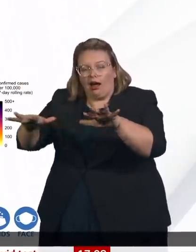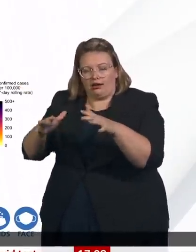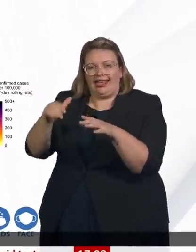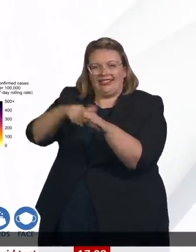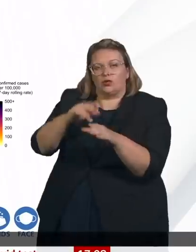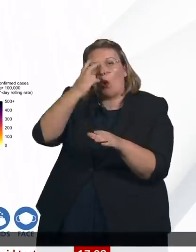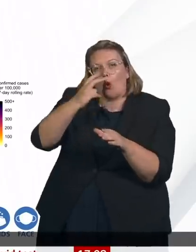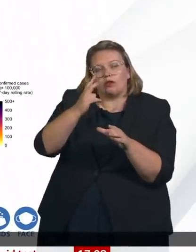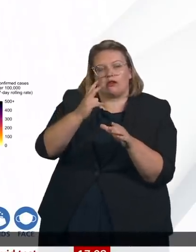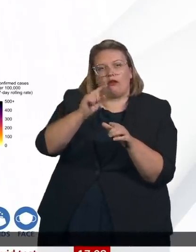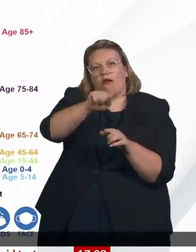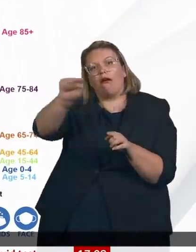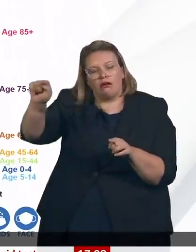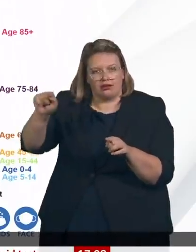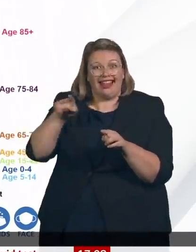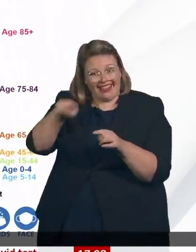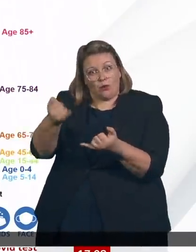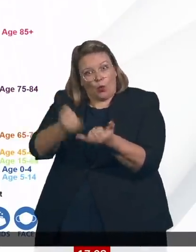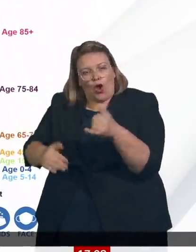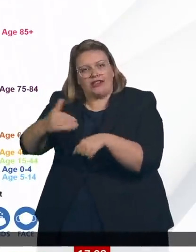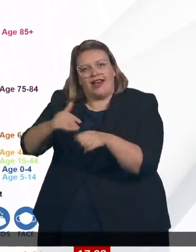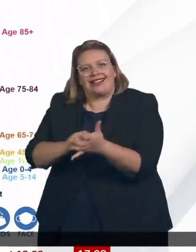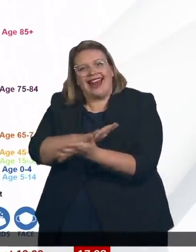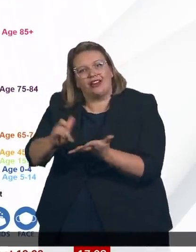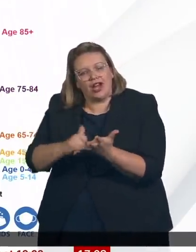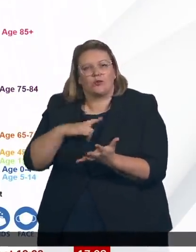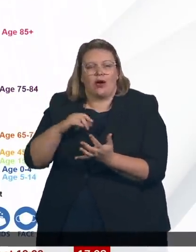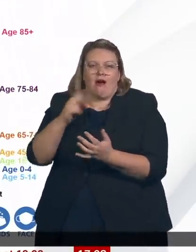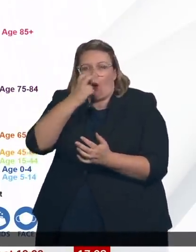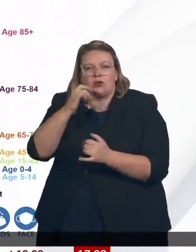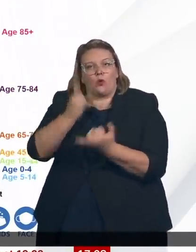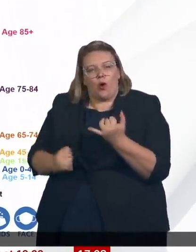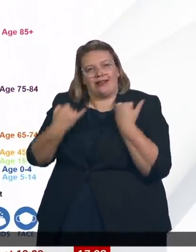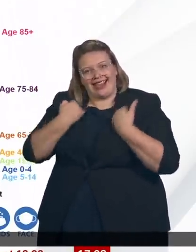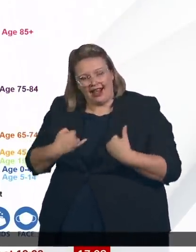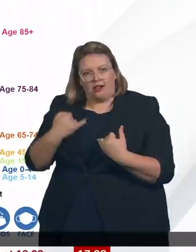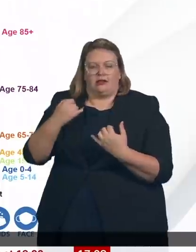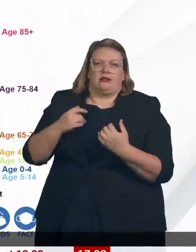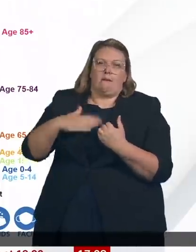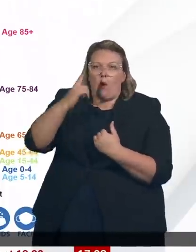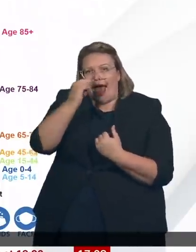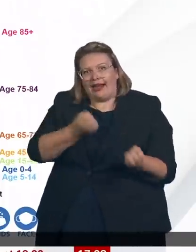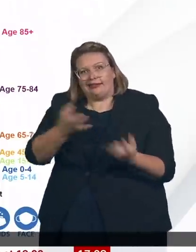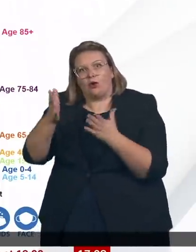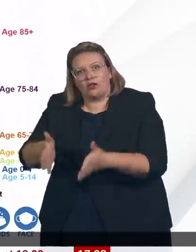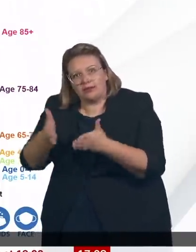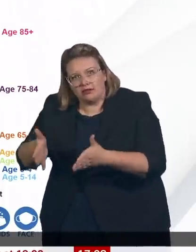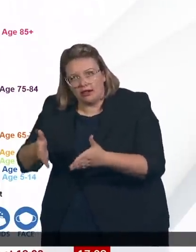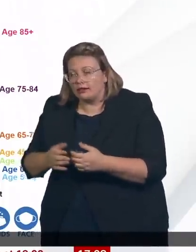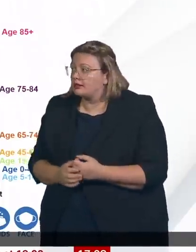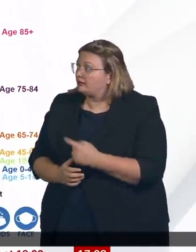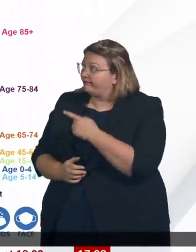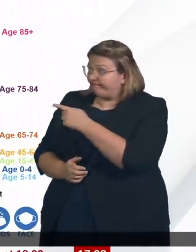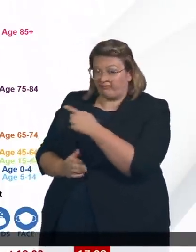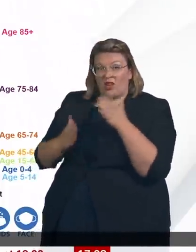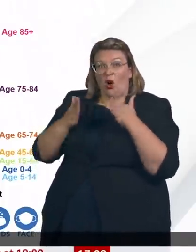significant problems. Next slide, please. And indeed, here are the weekly COVID-19